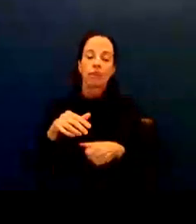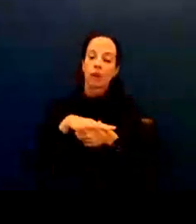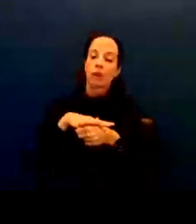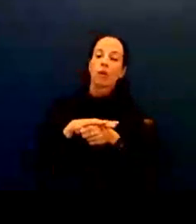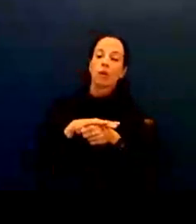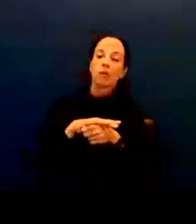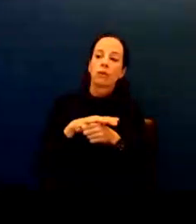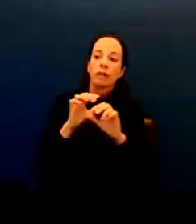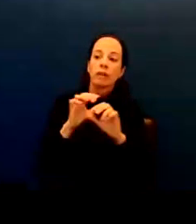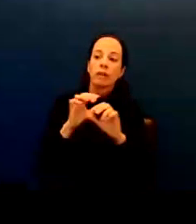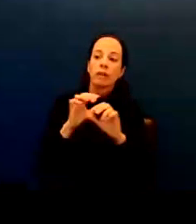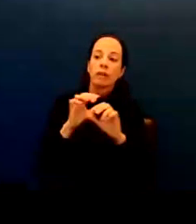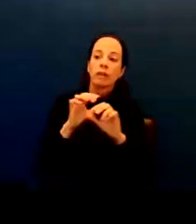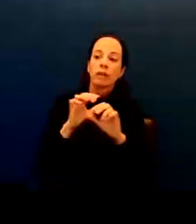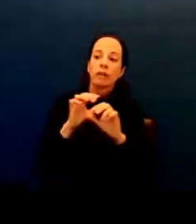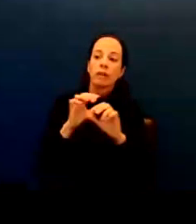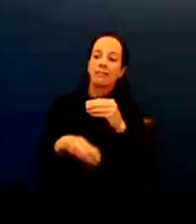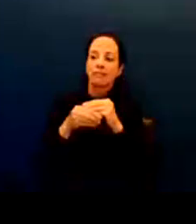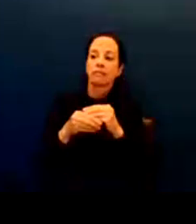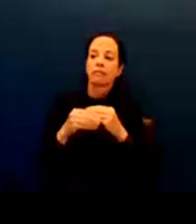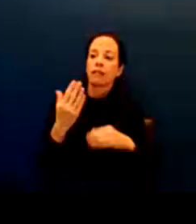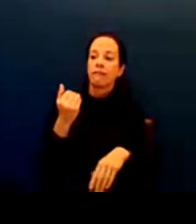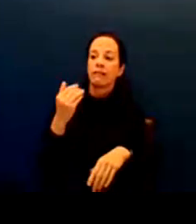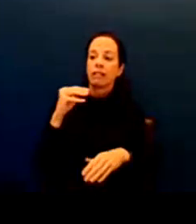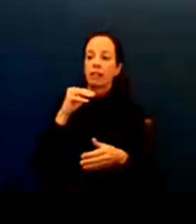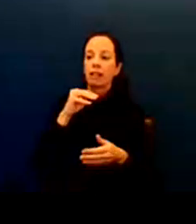contributing an additional